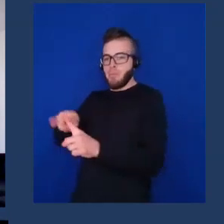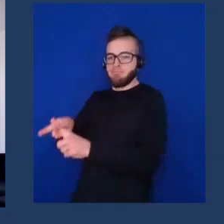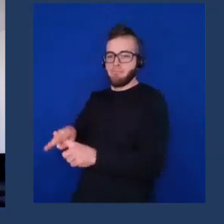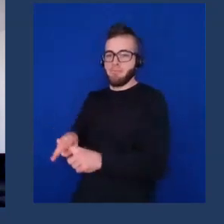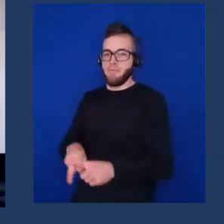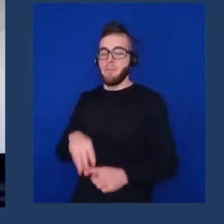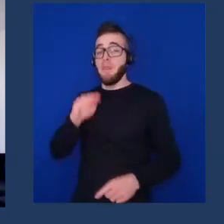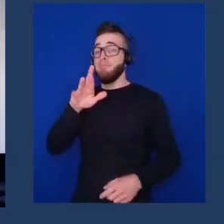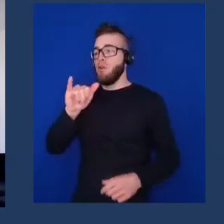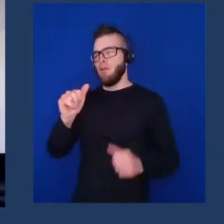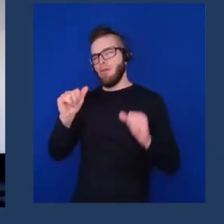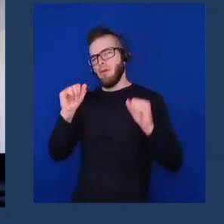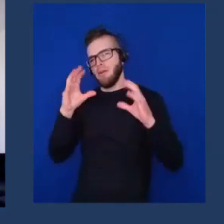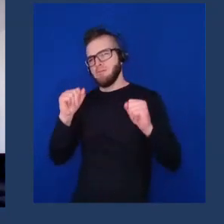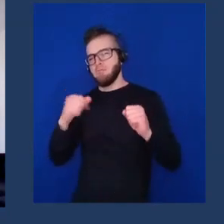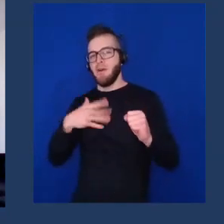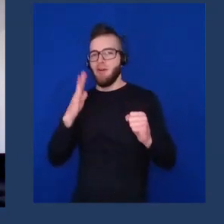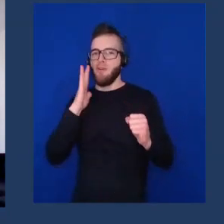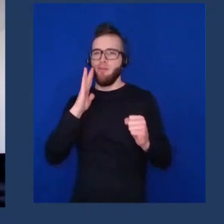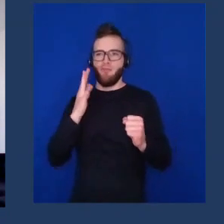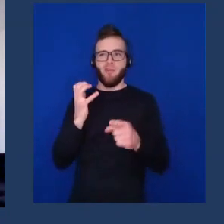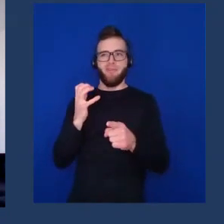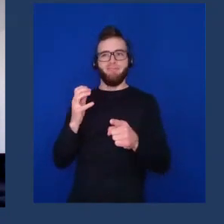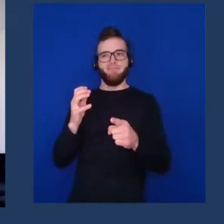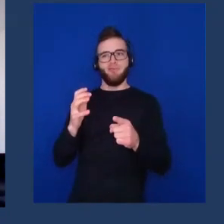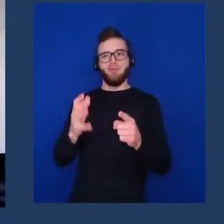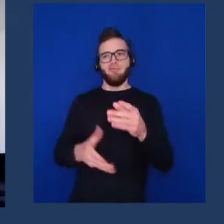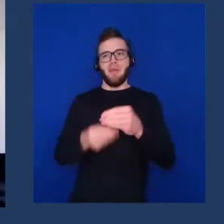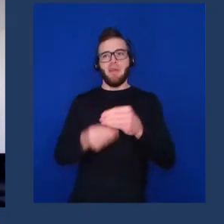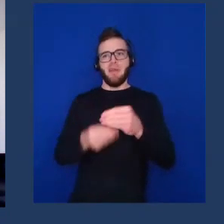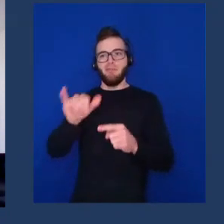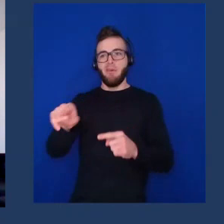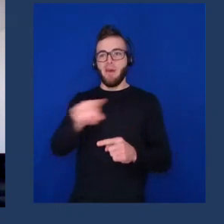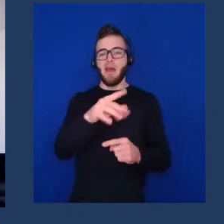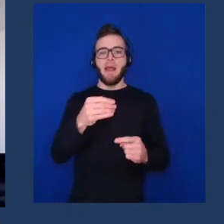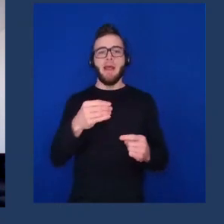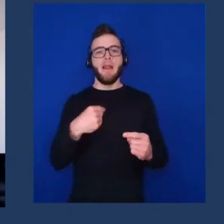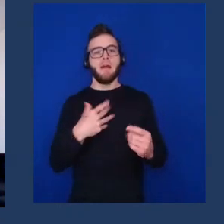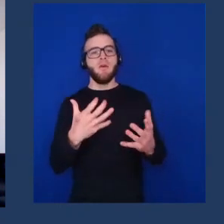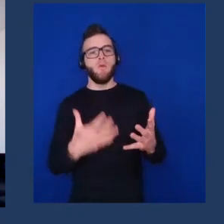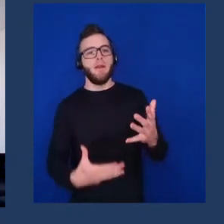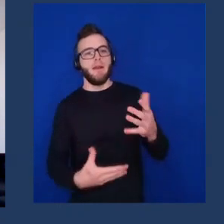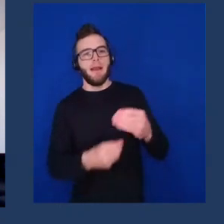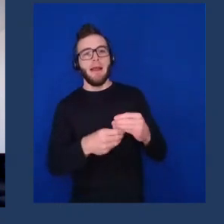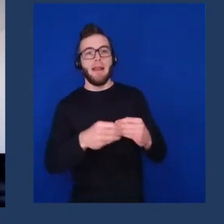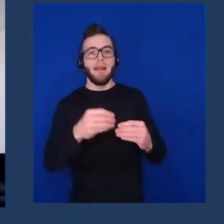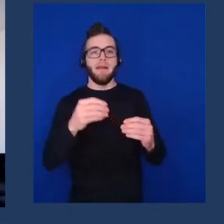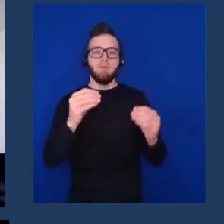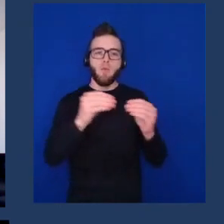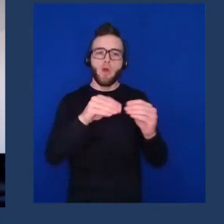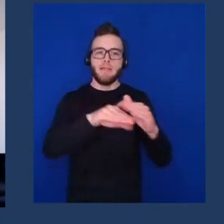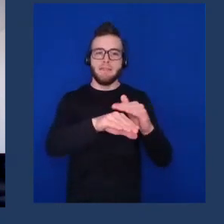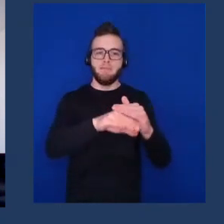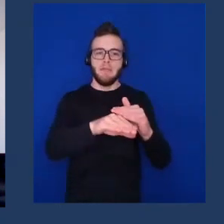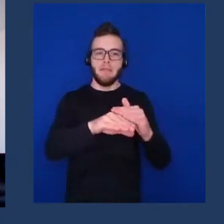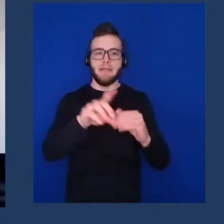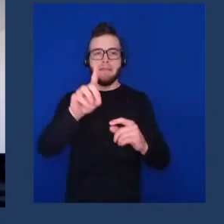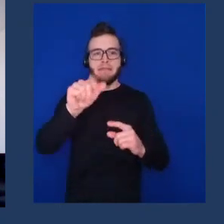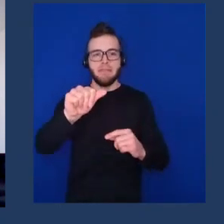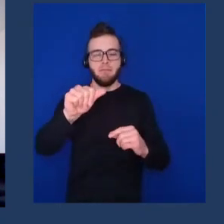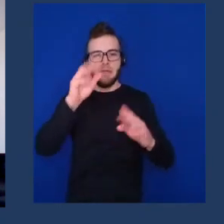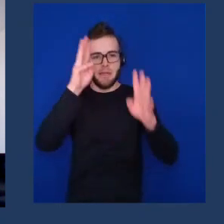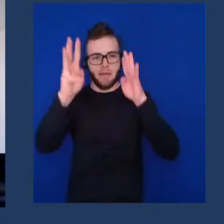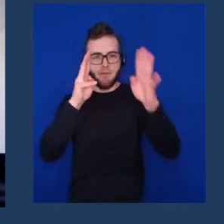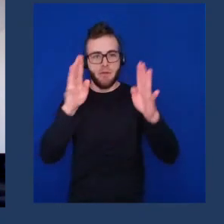other: more disability innovators. That's what the accessibility community needs. There's so much talent in the